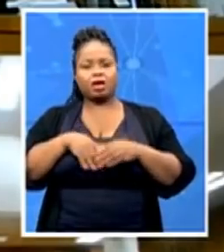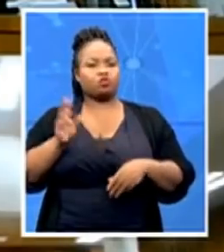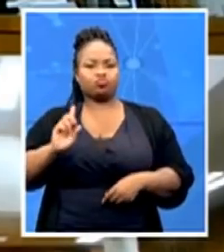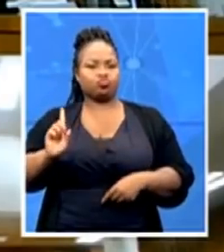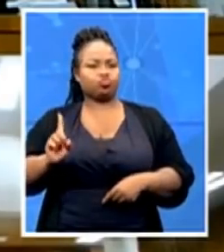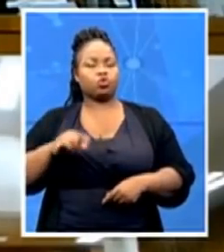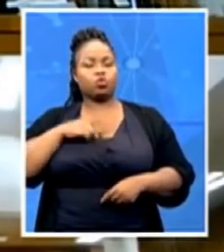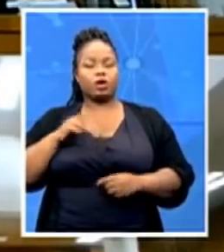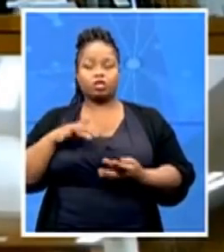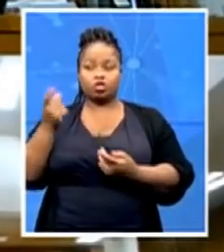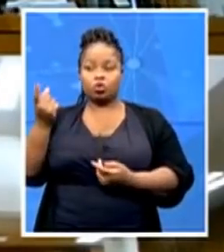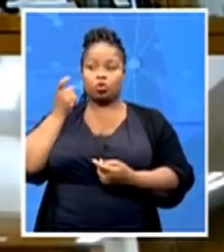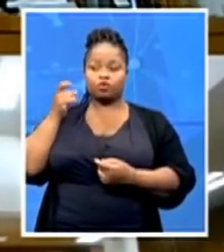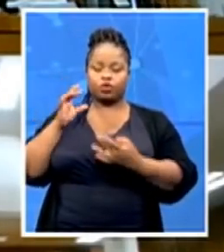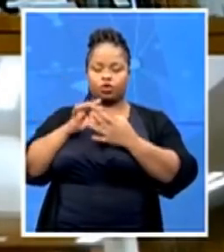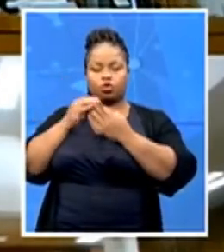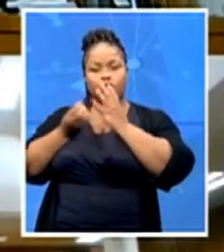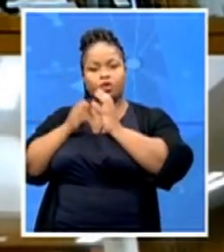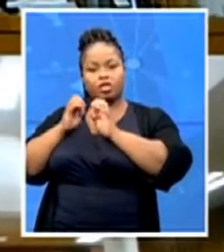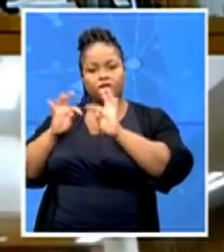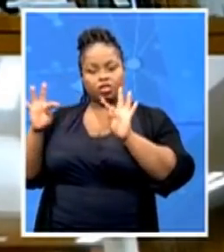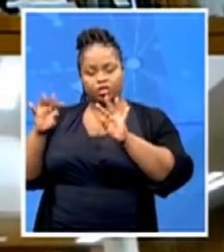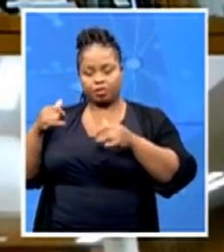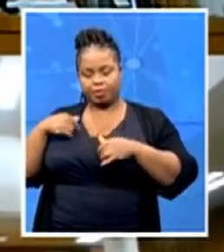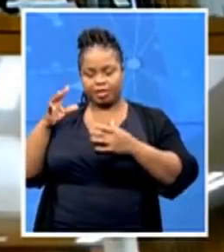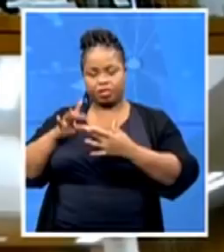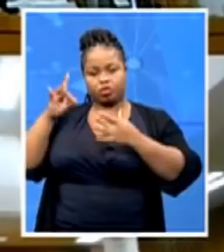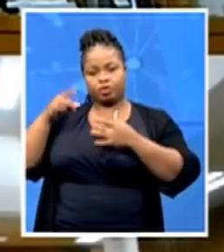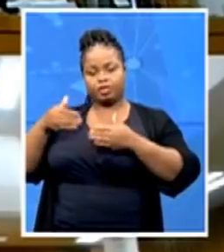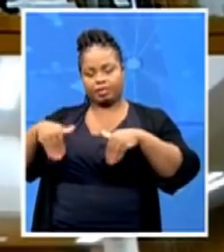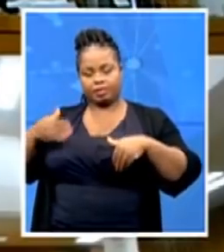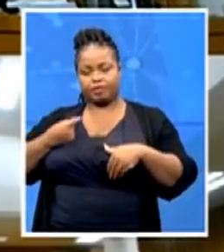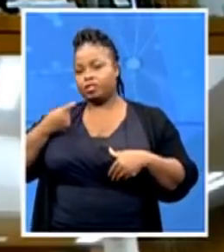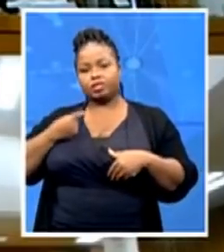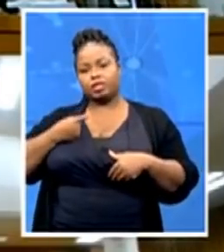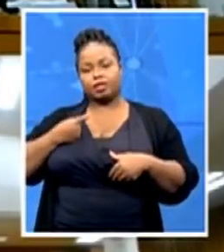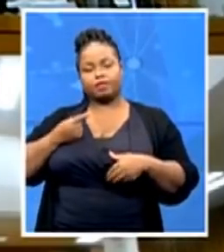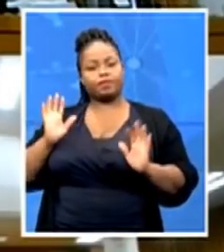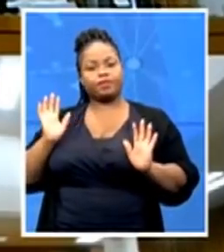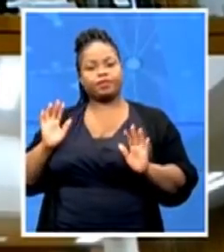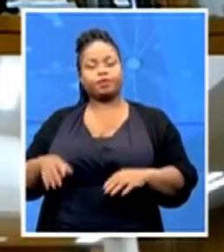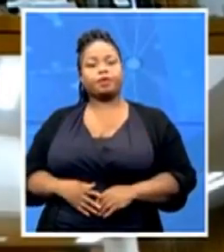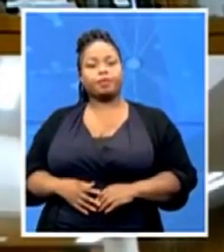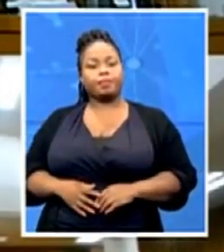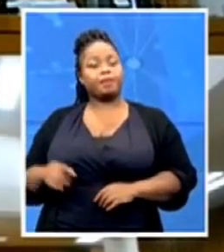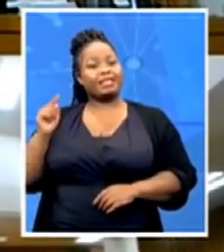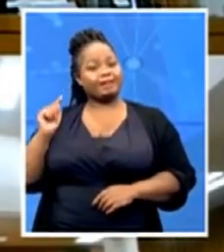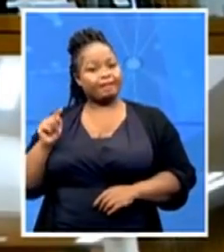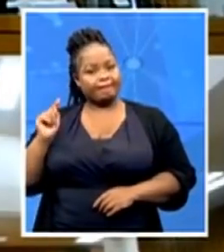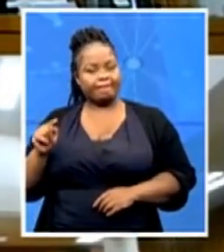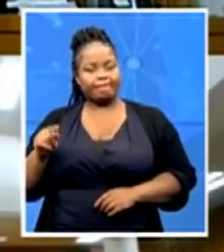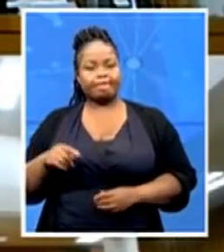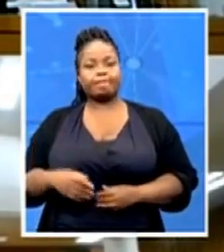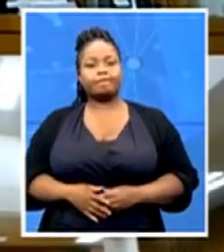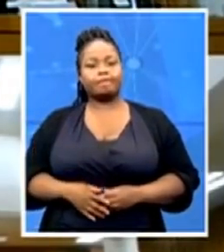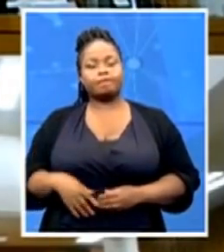alone decides who the panel shall be. And that is one of the safeguards to